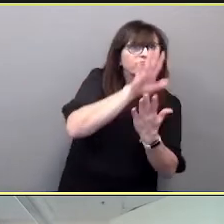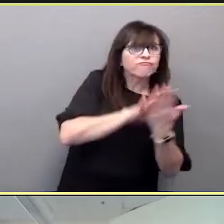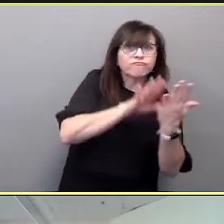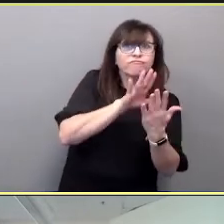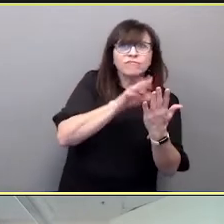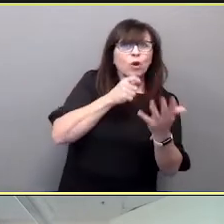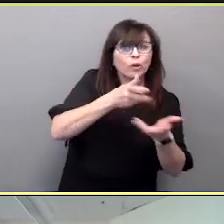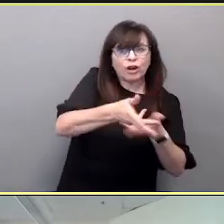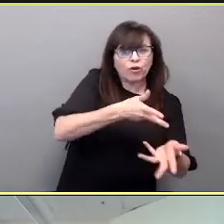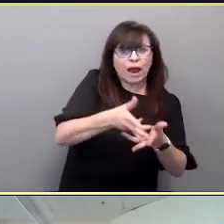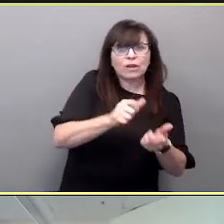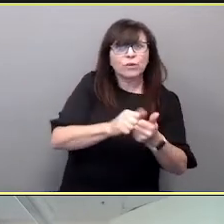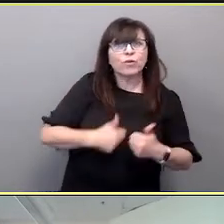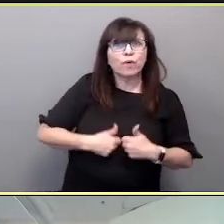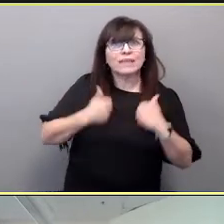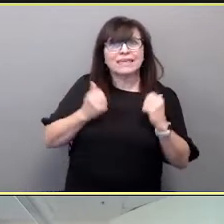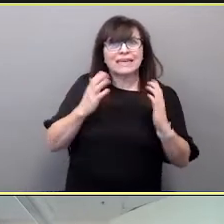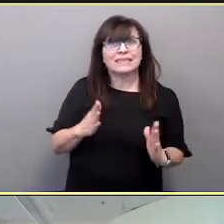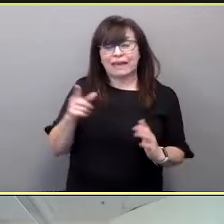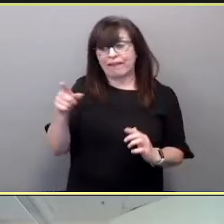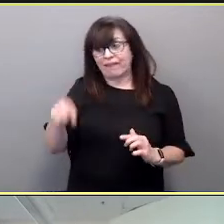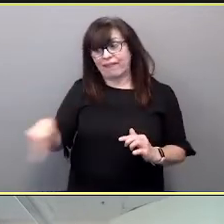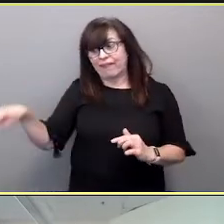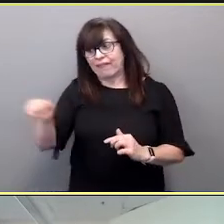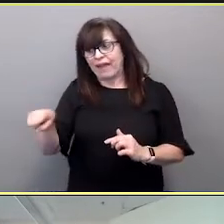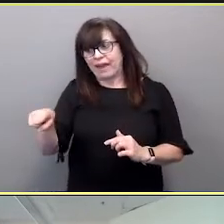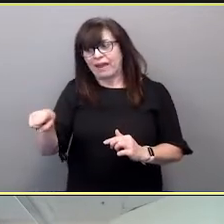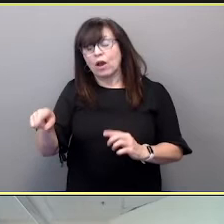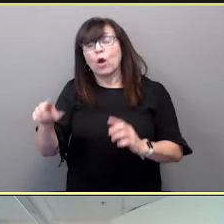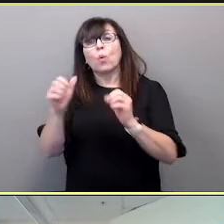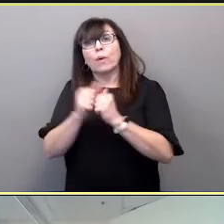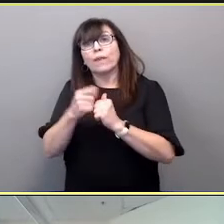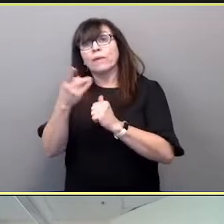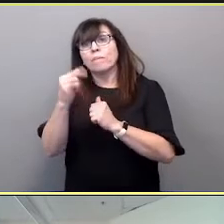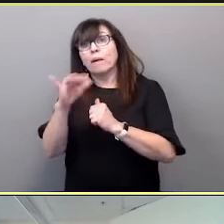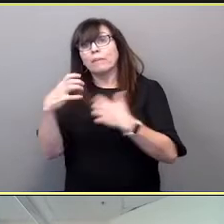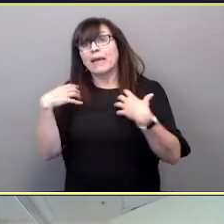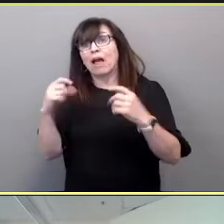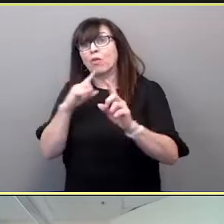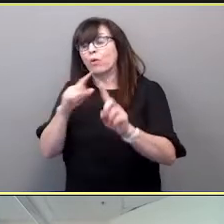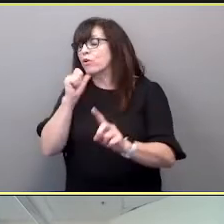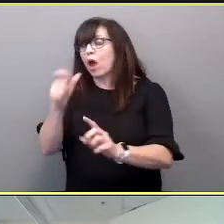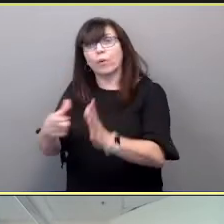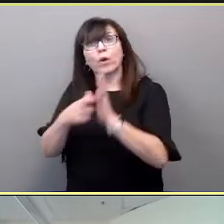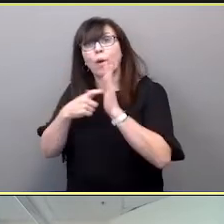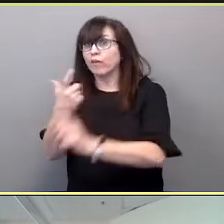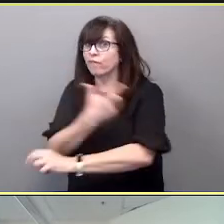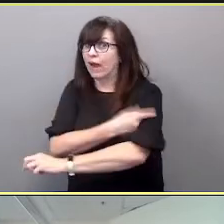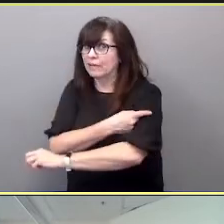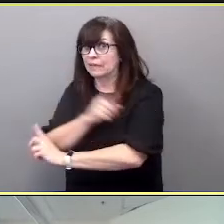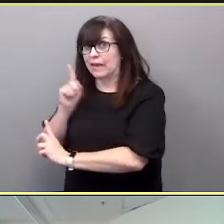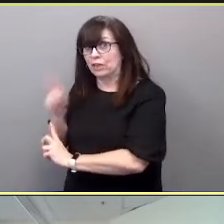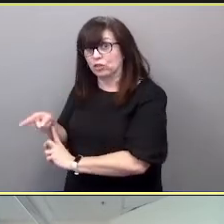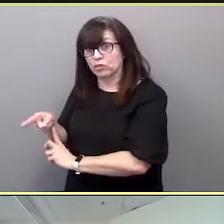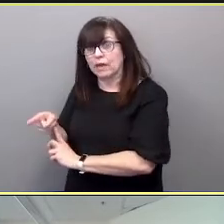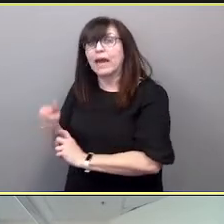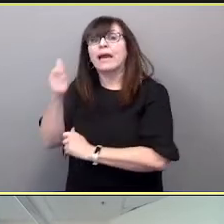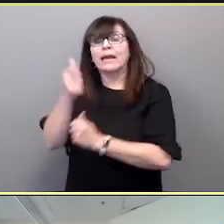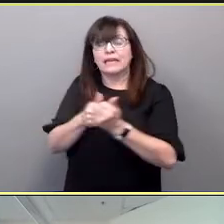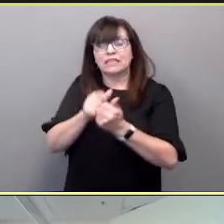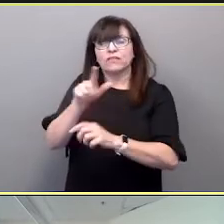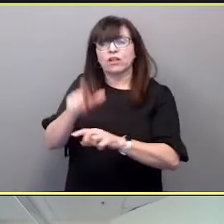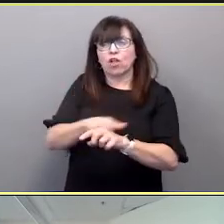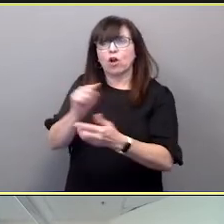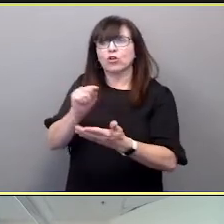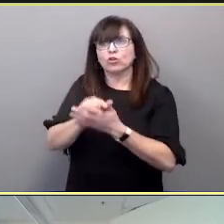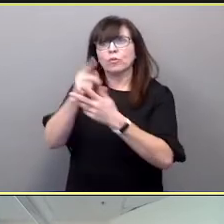with residents, who do not, under the public health order, have to be vaccinated, and each of the long-term care facilities